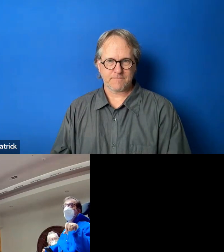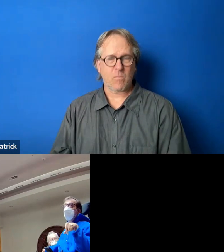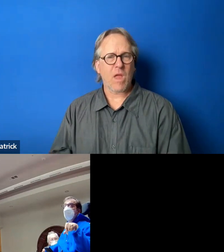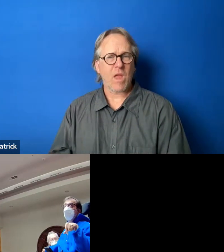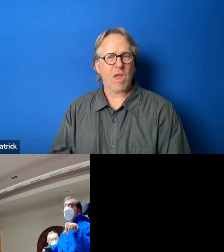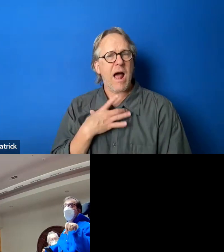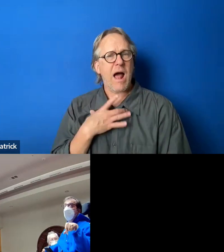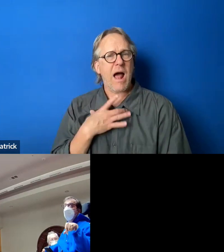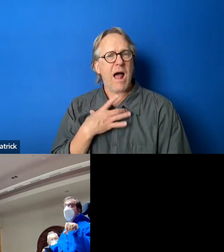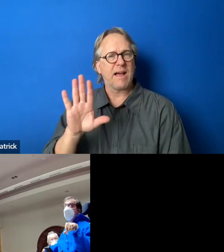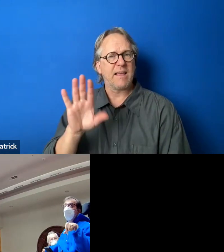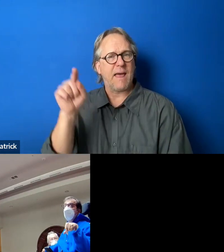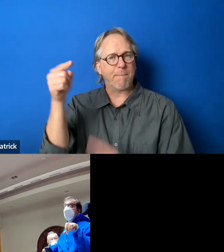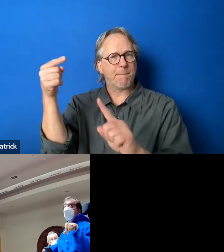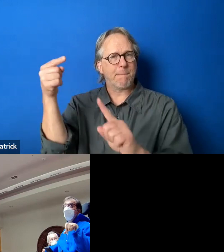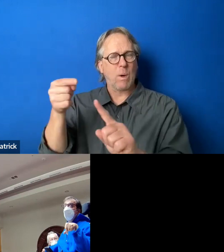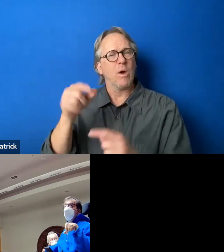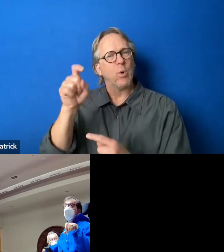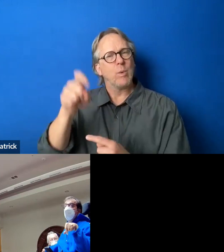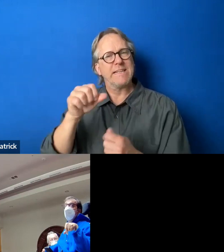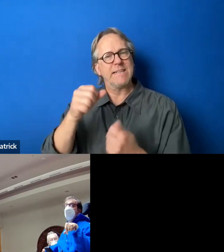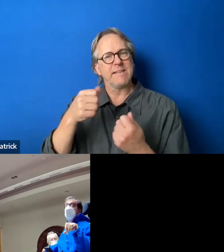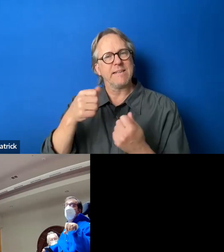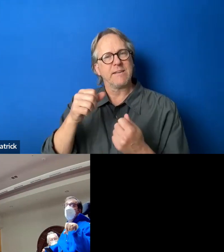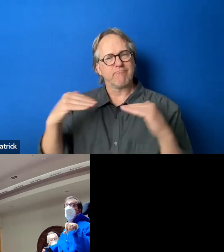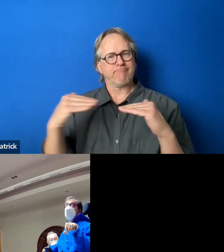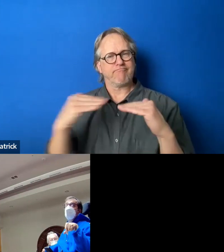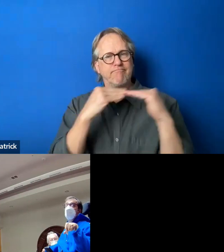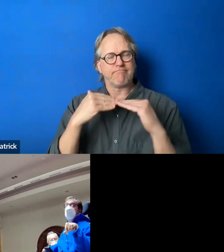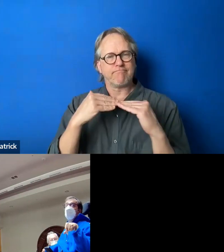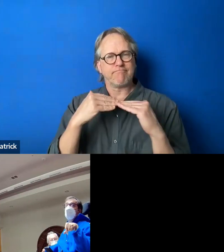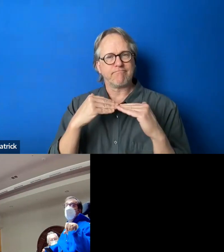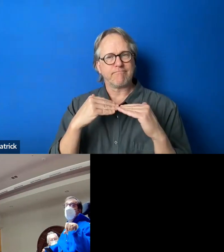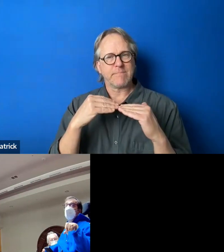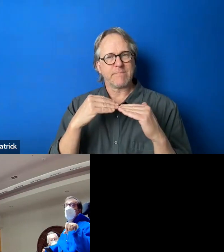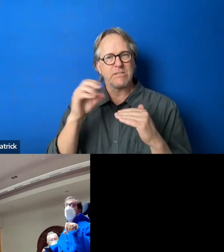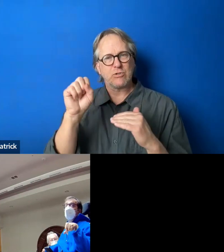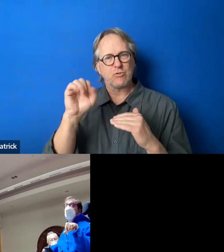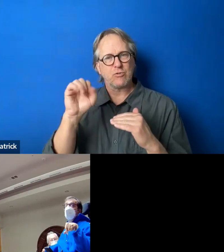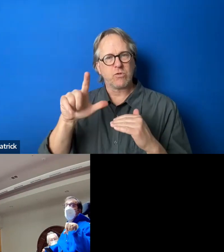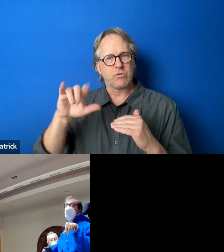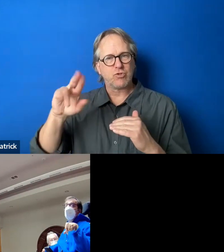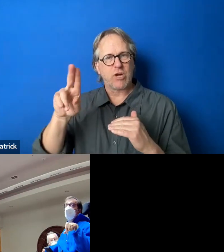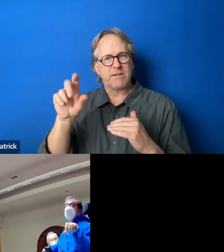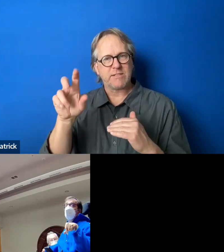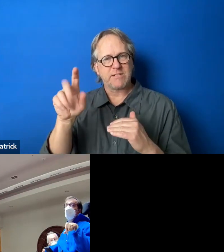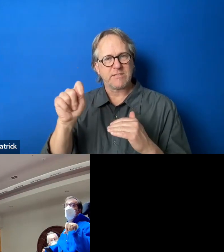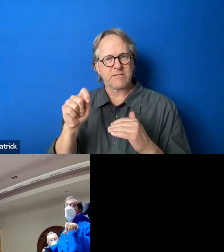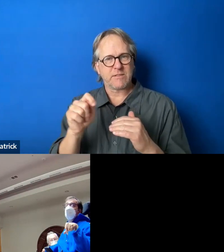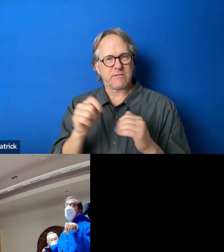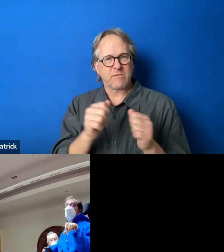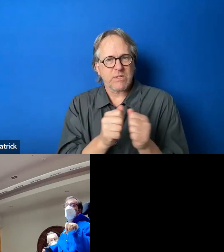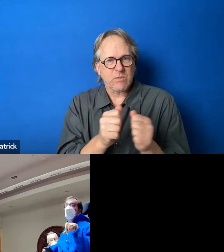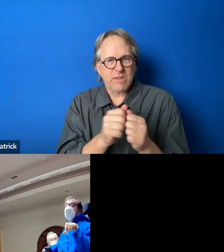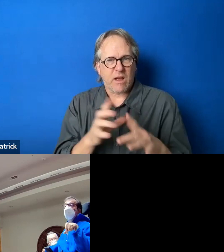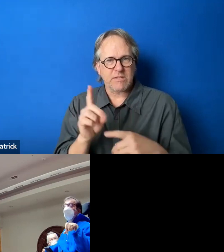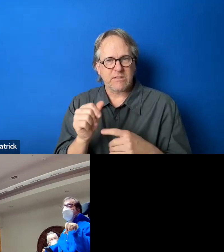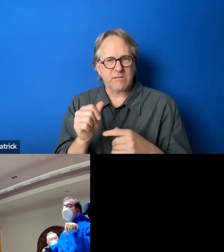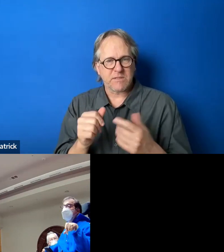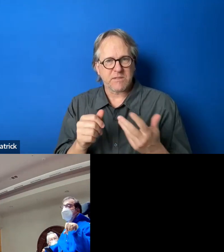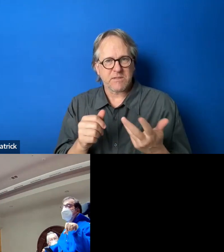I like the idea that we need social justice, whether or not our disabilities are visible. irrelevant, really. Because that's irrelevant,